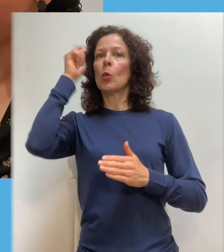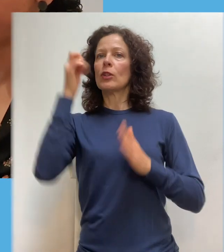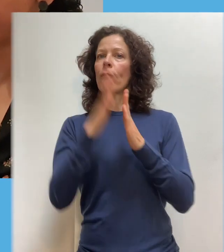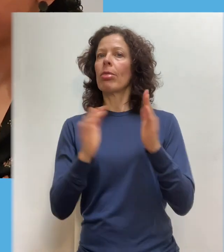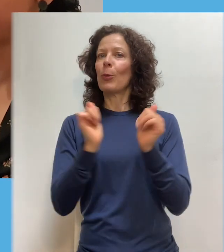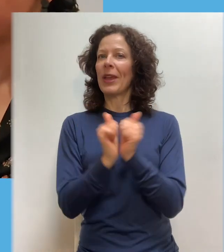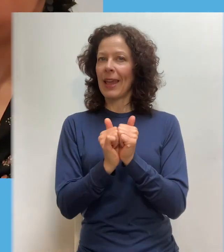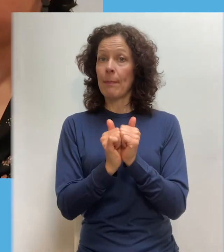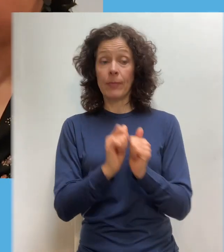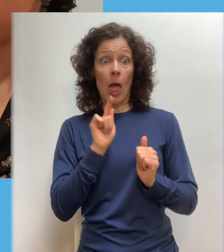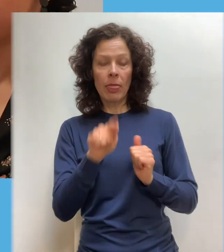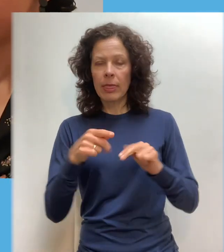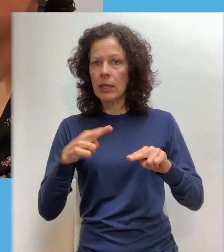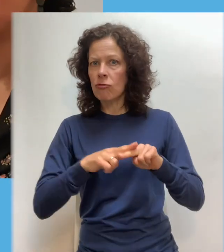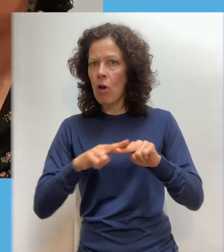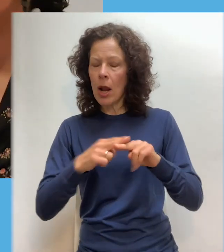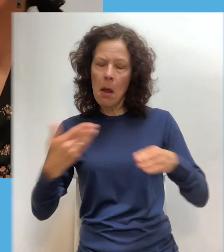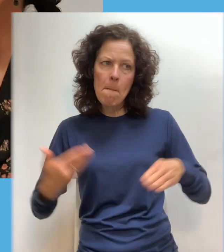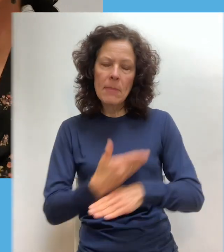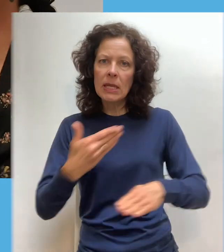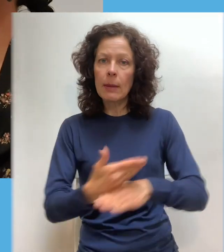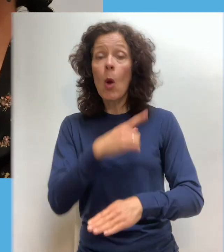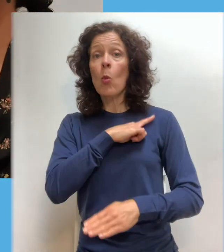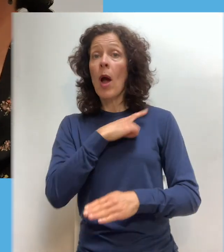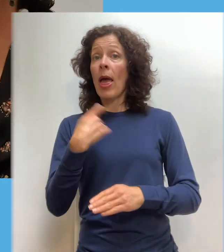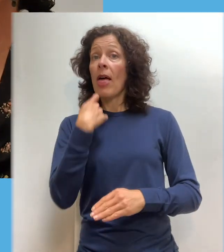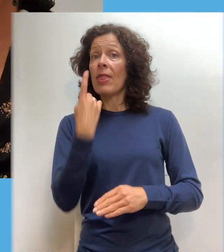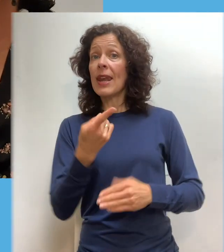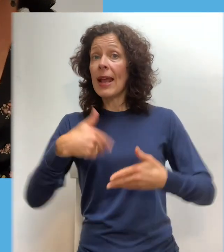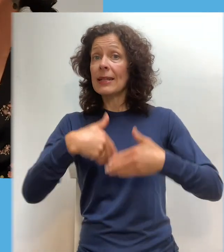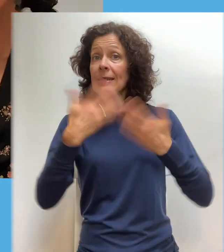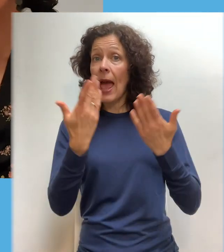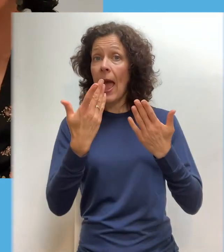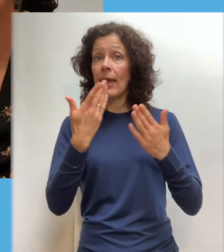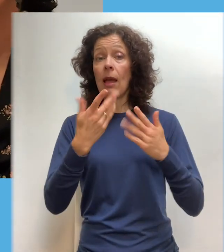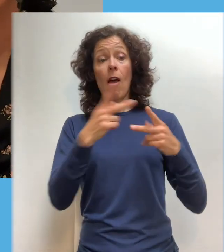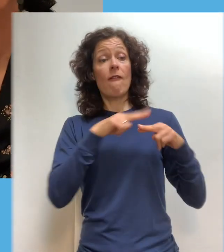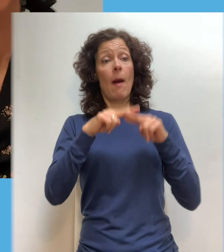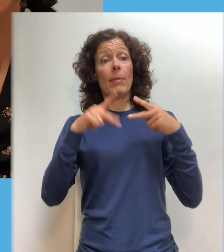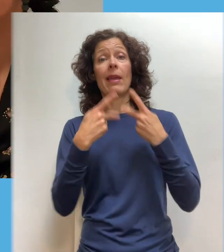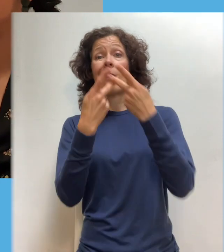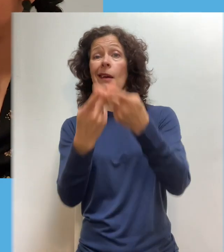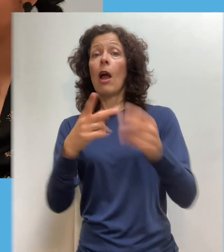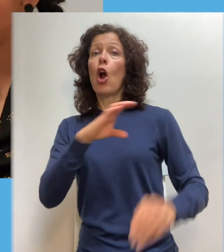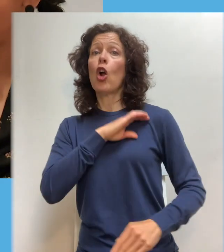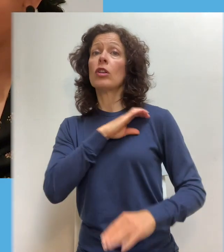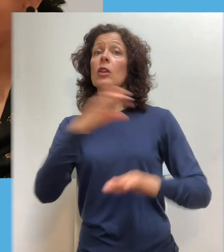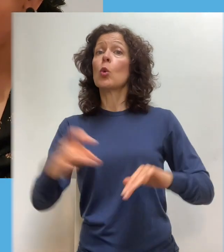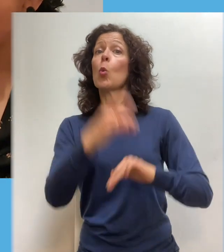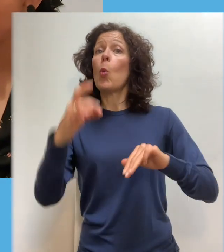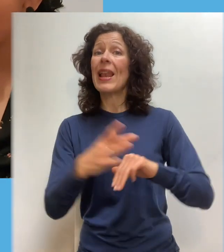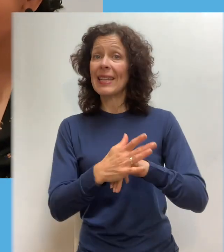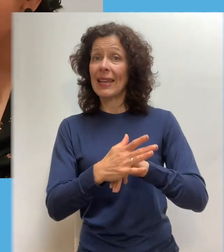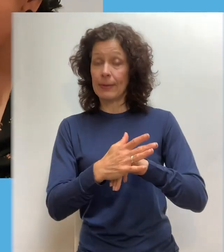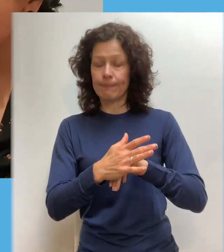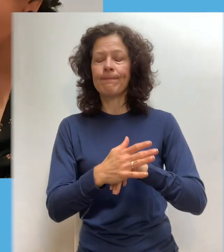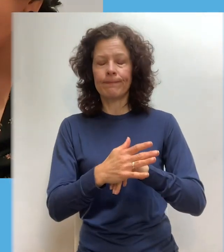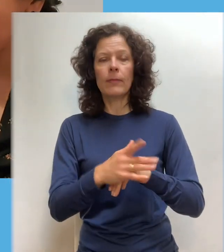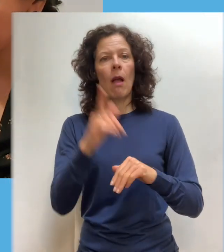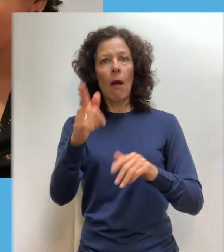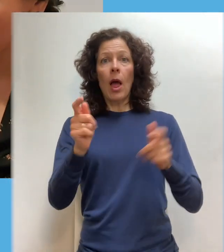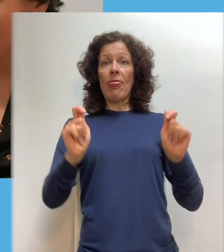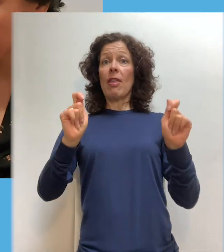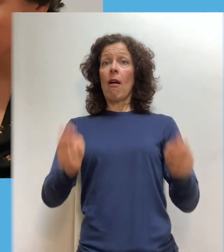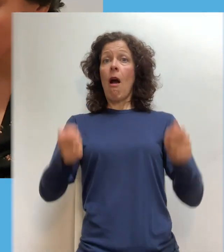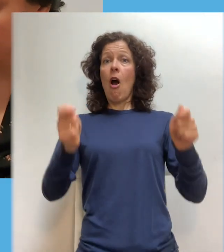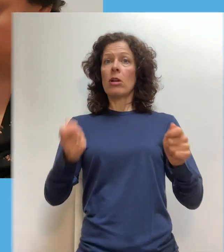particular Friday, he was busier than usual as the family was going to a cousin's wedding the following day. The cart had to be